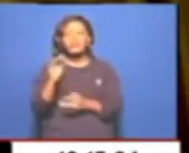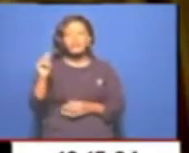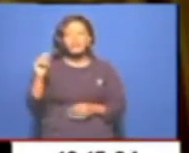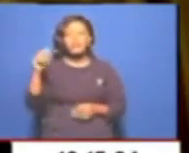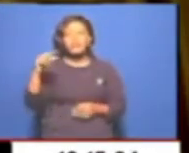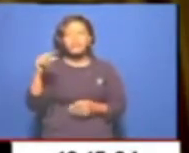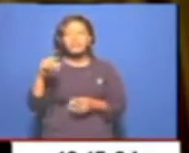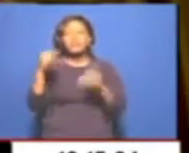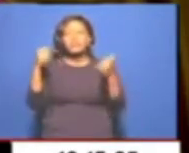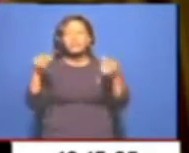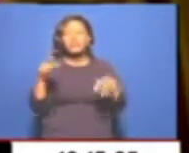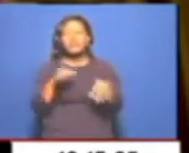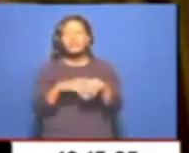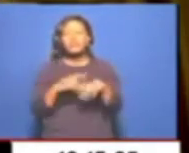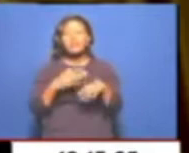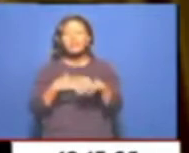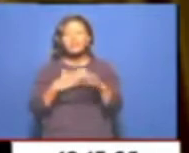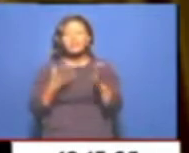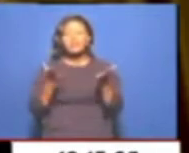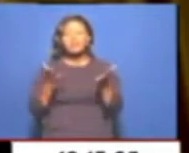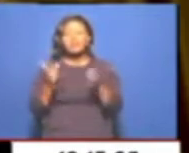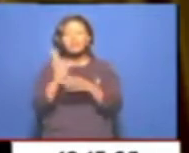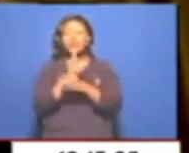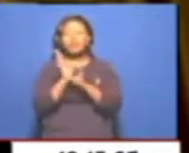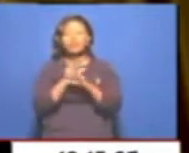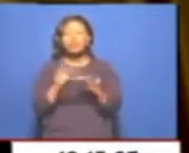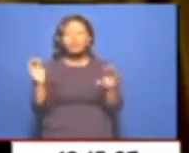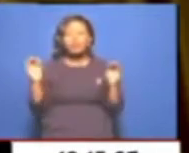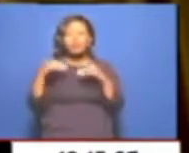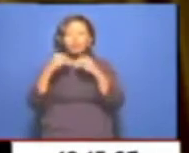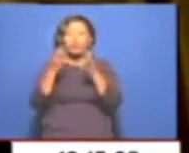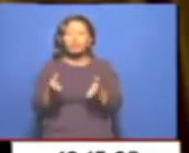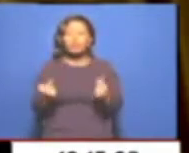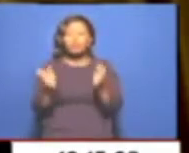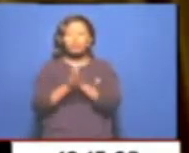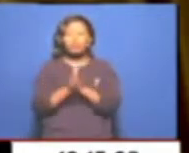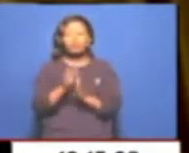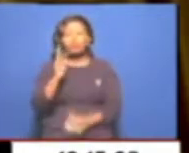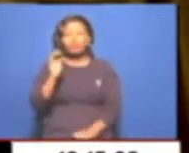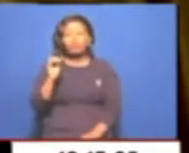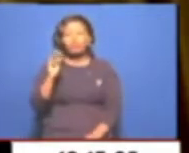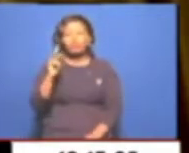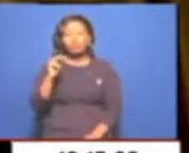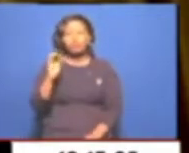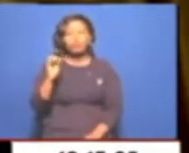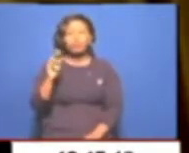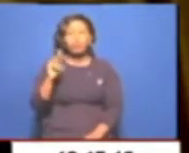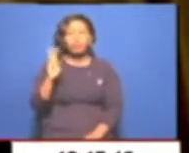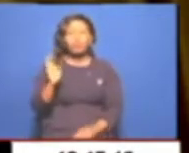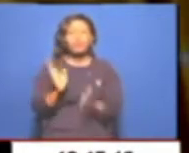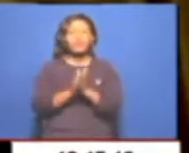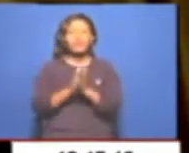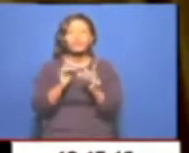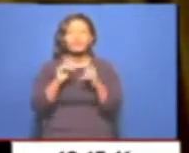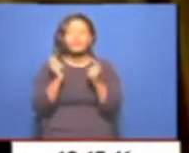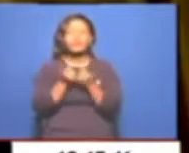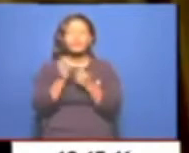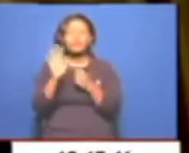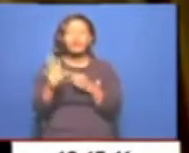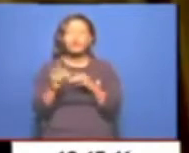time that I don't use, I'm going to donate that to Morara Omoke and his team. But essentially, I began by asking the